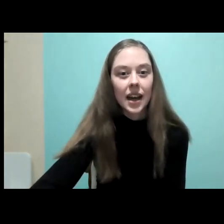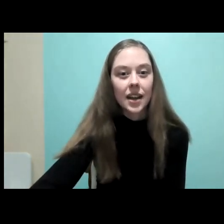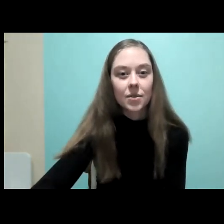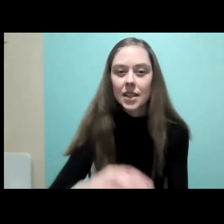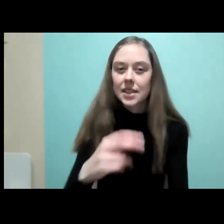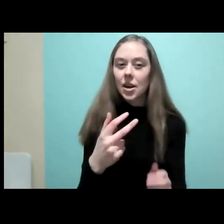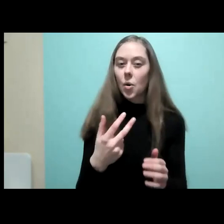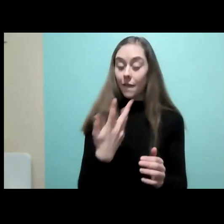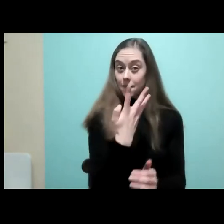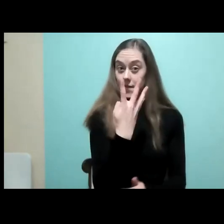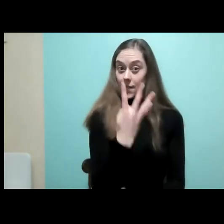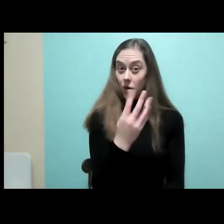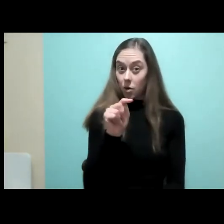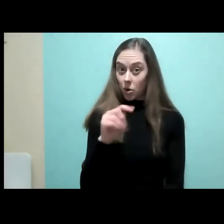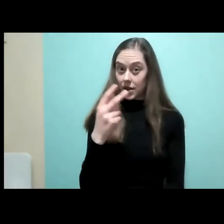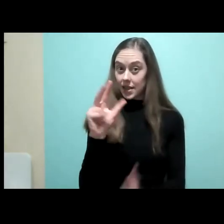Um,